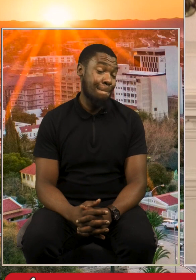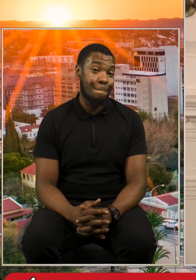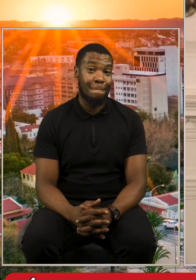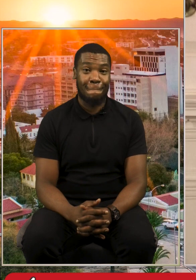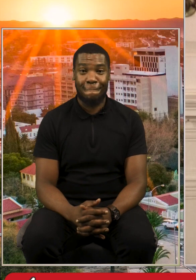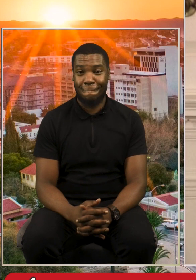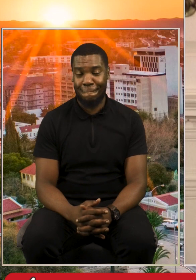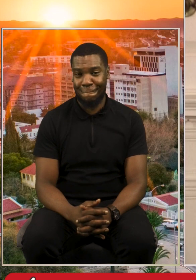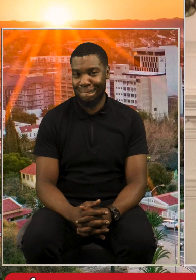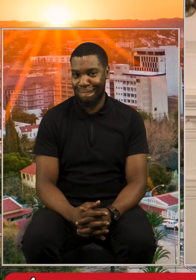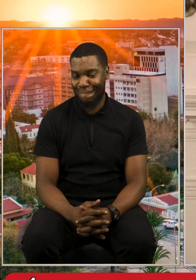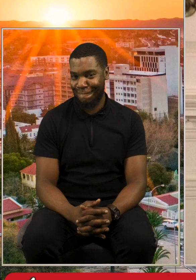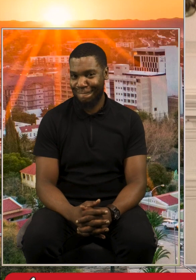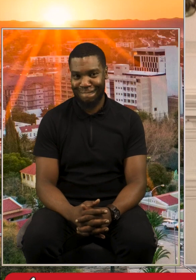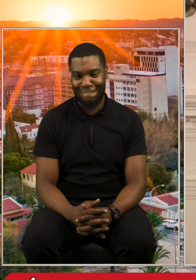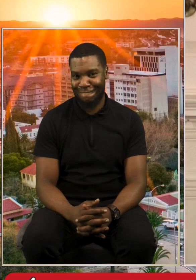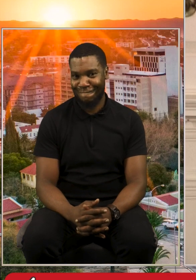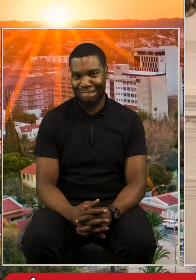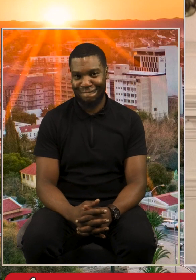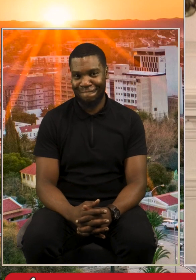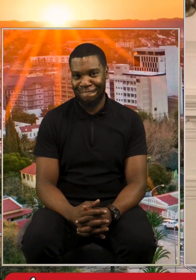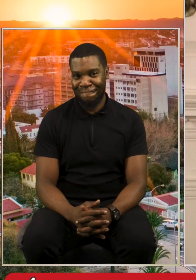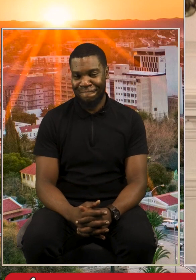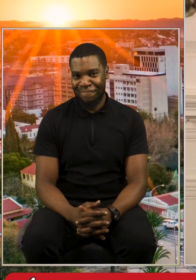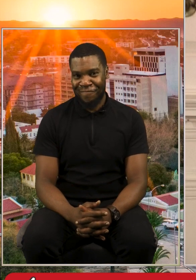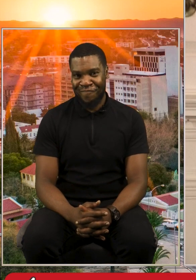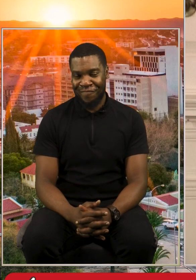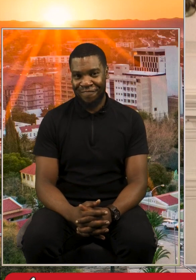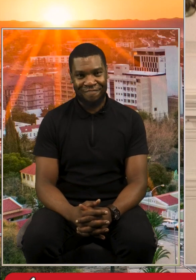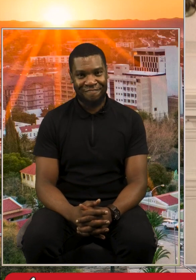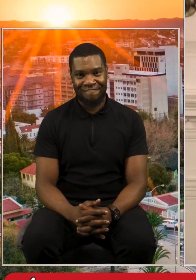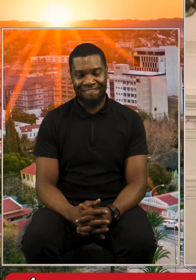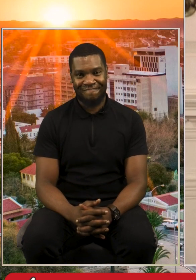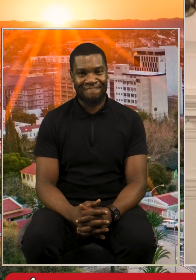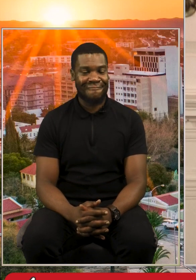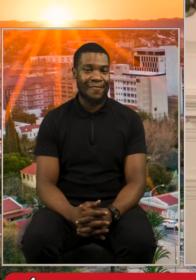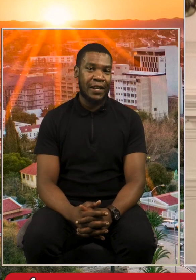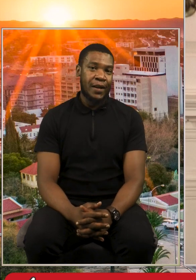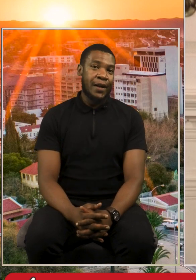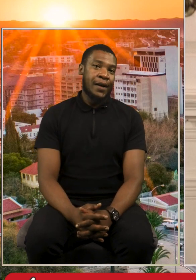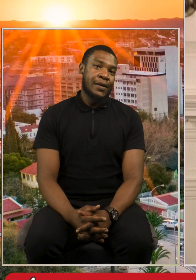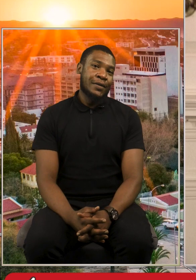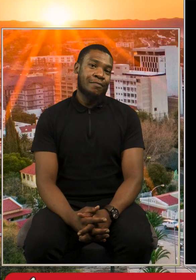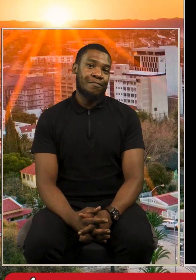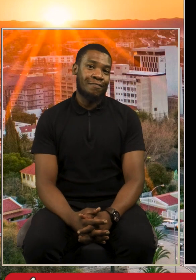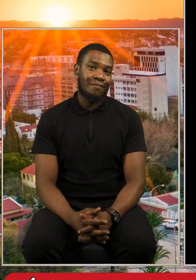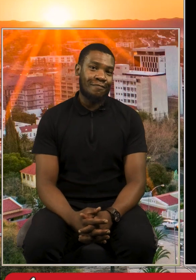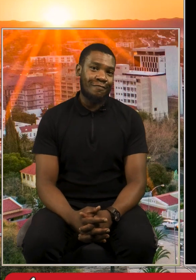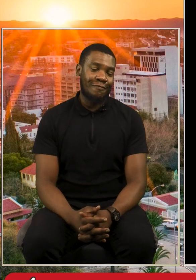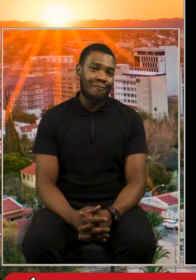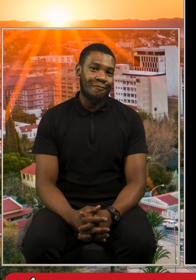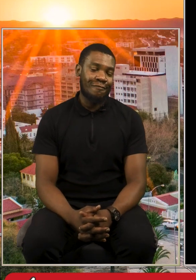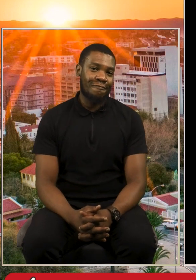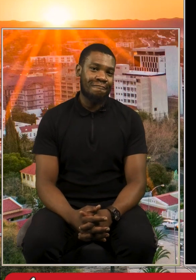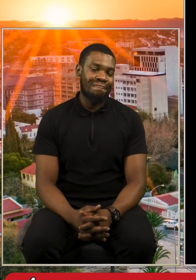could pass any of the things I got passed. How'd that happen? You know, I guess I just forgot what was going on. Mr. President.